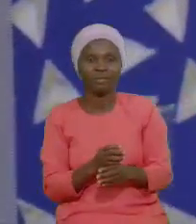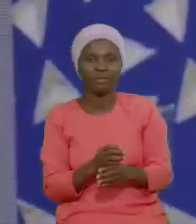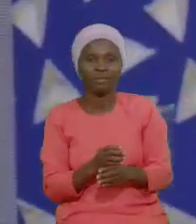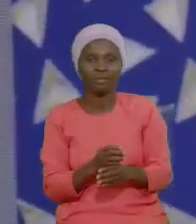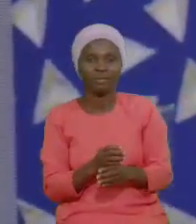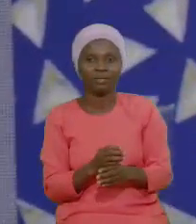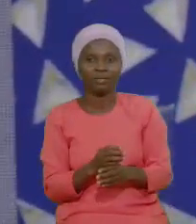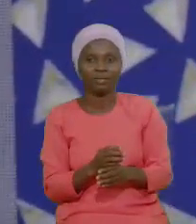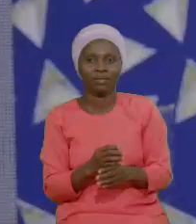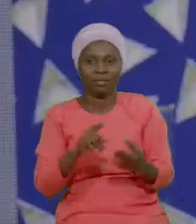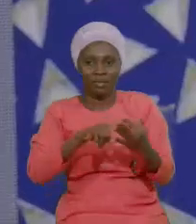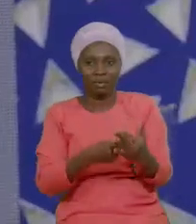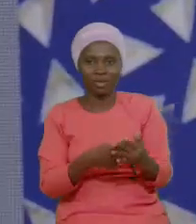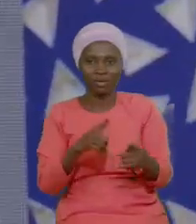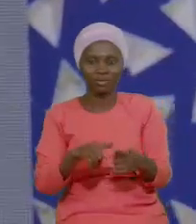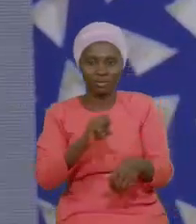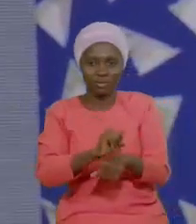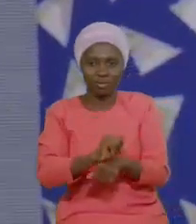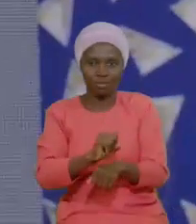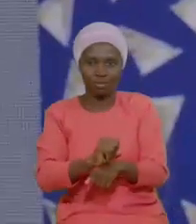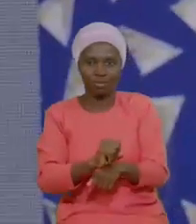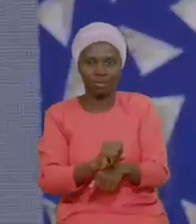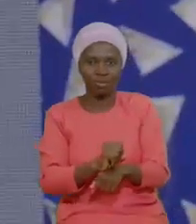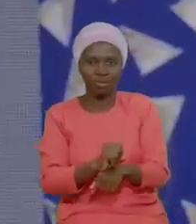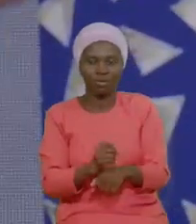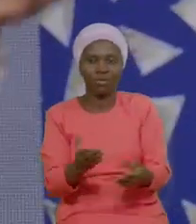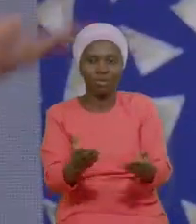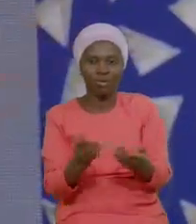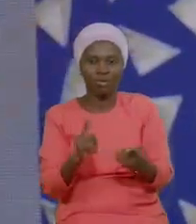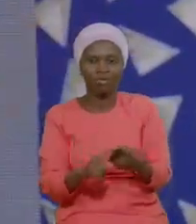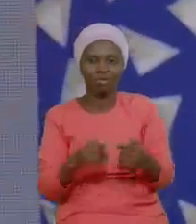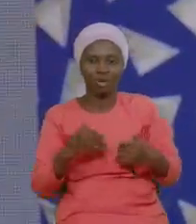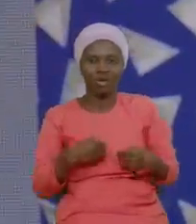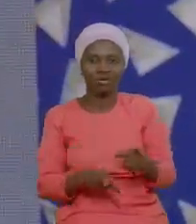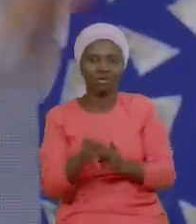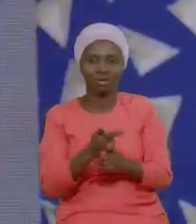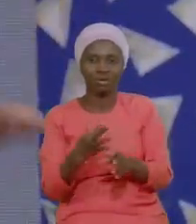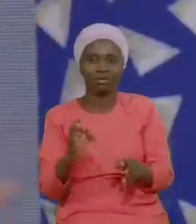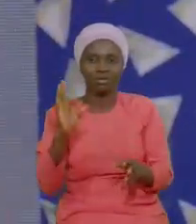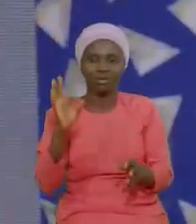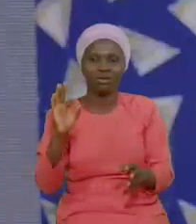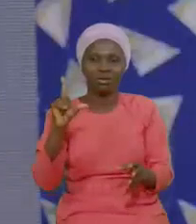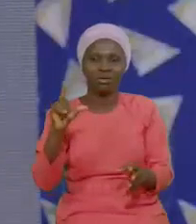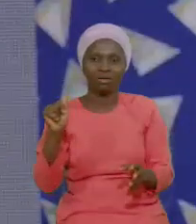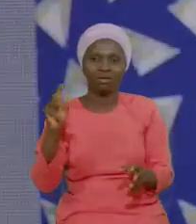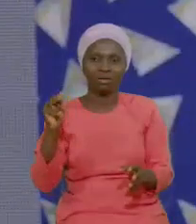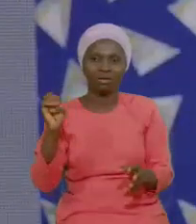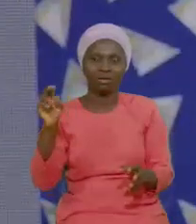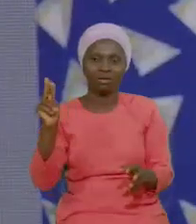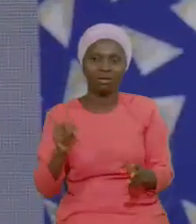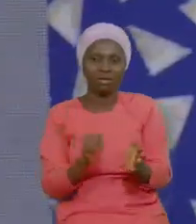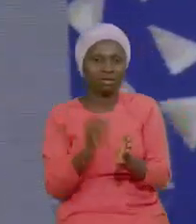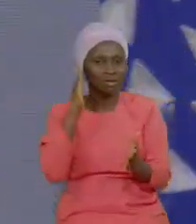And he began working. He wanted to have kind of filaments that will bring light to the community.